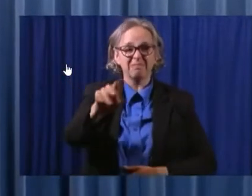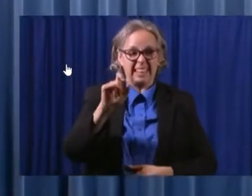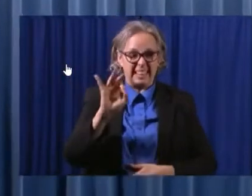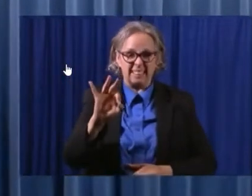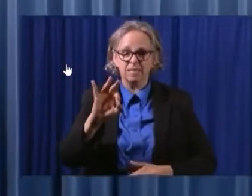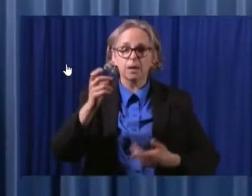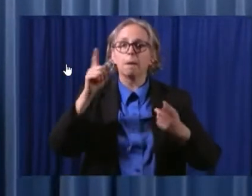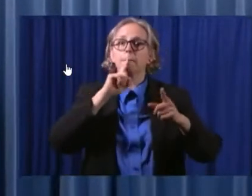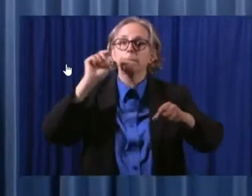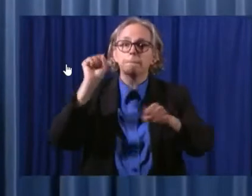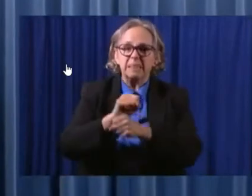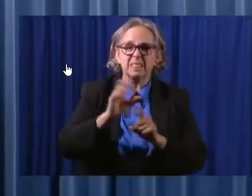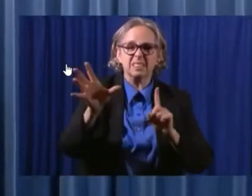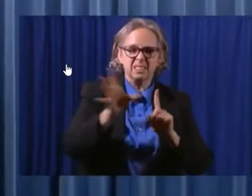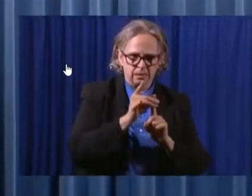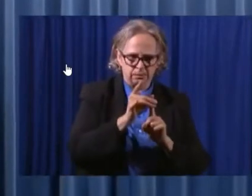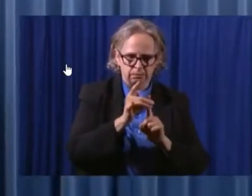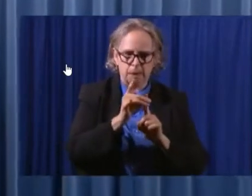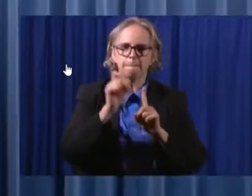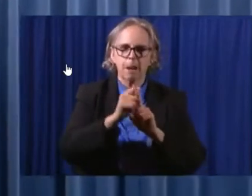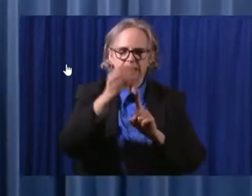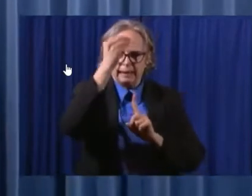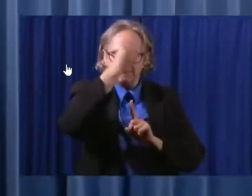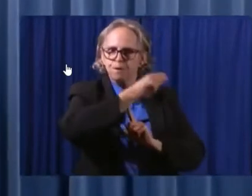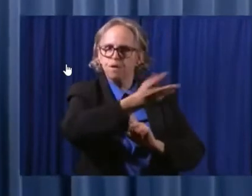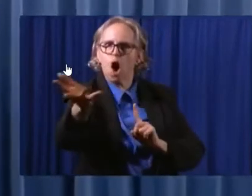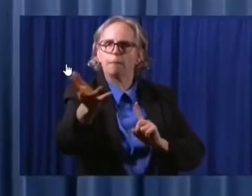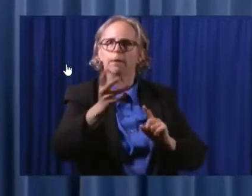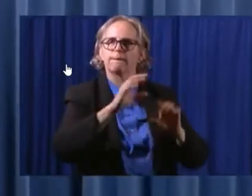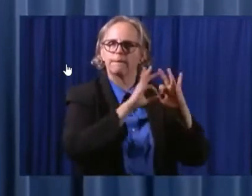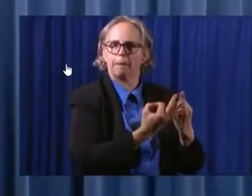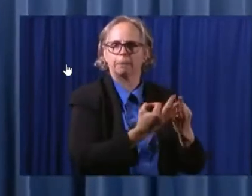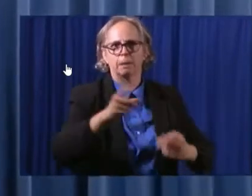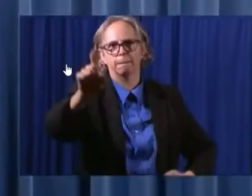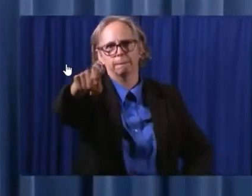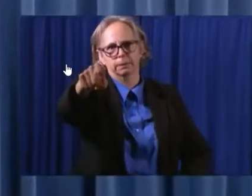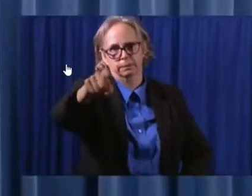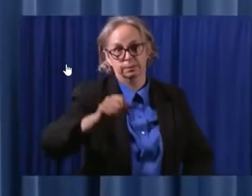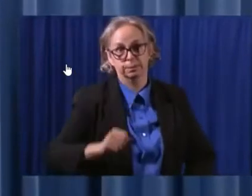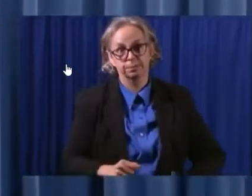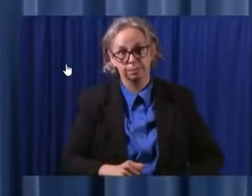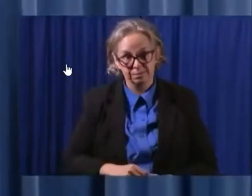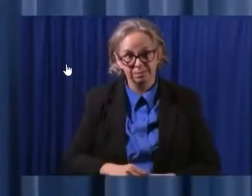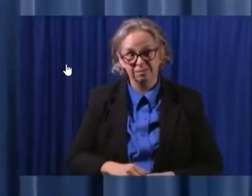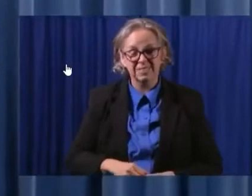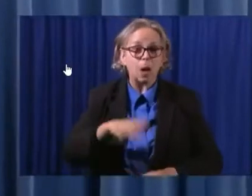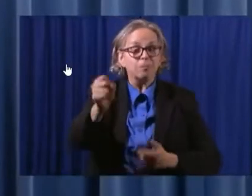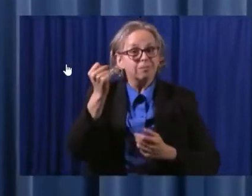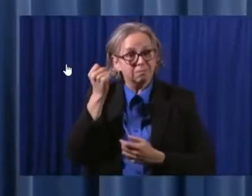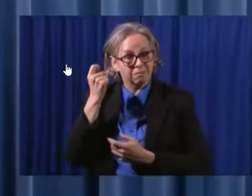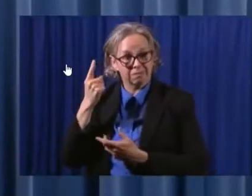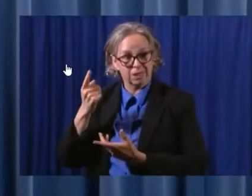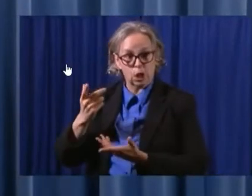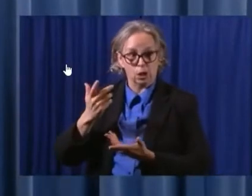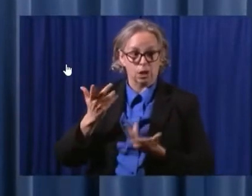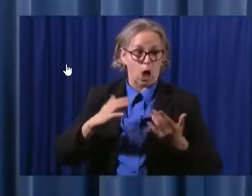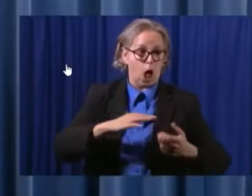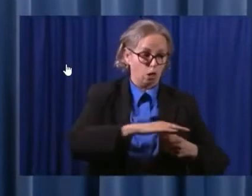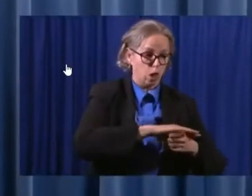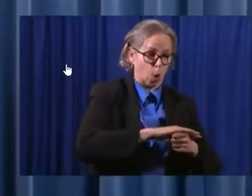comprehensive strategy to protect against the spread of COVID-19, schools must work with their local health departments to implement a